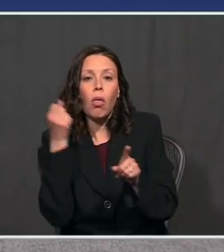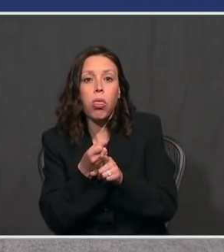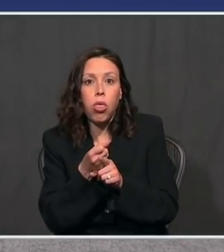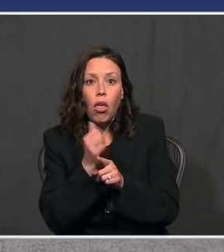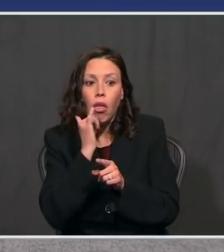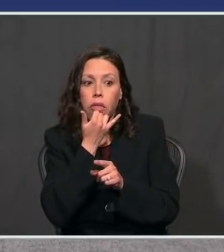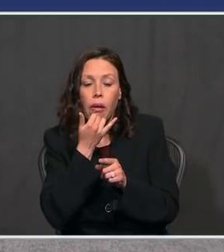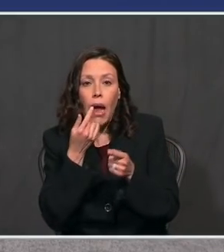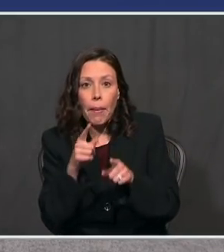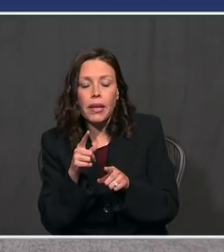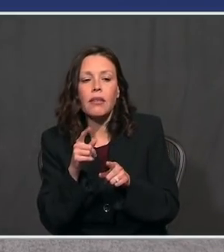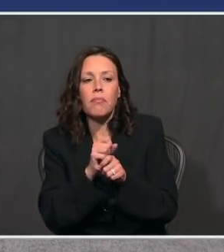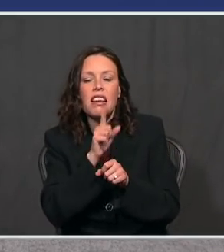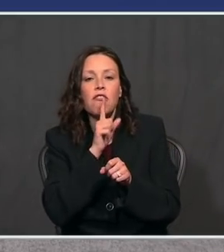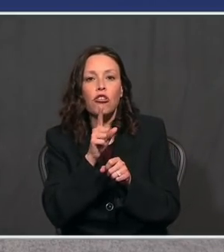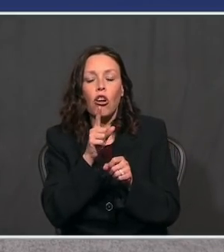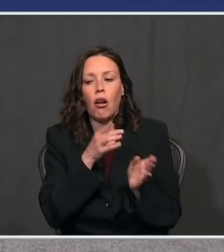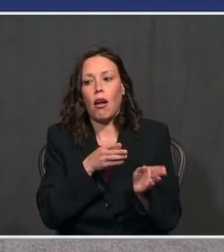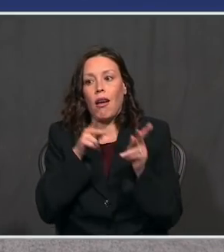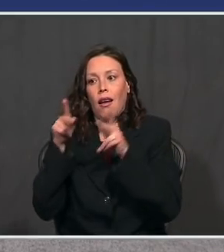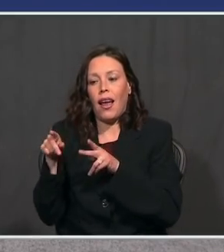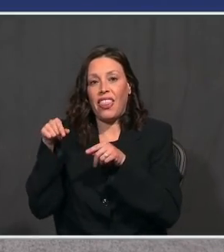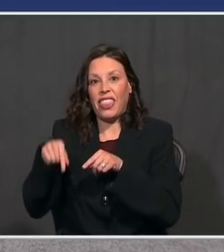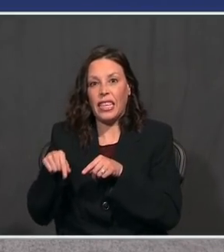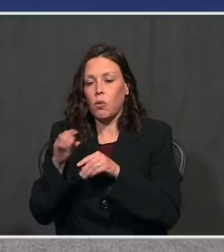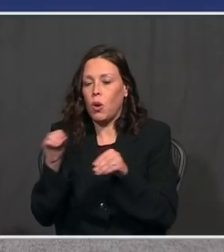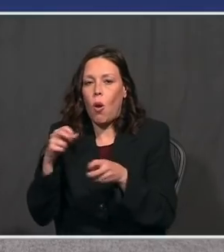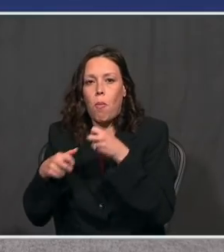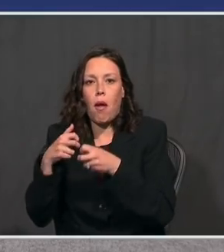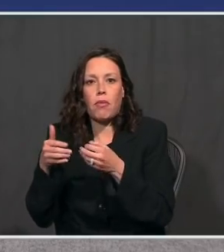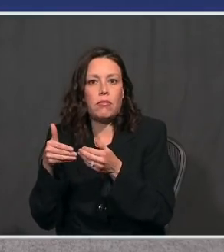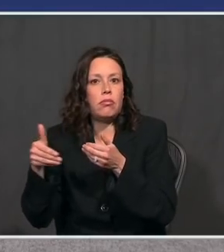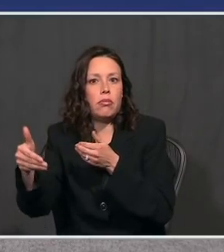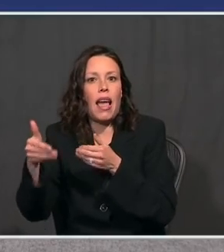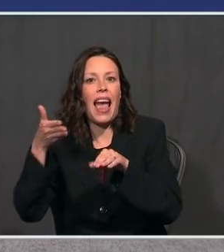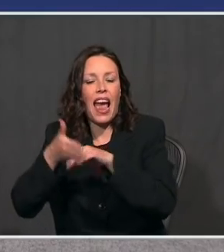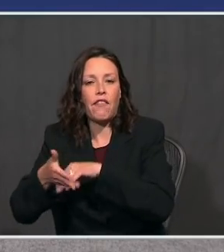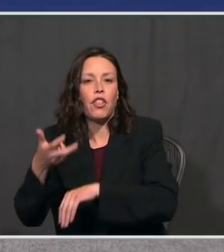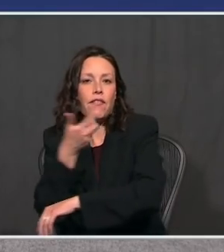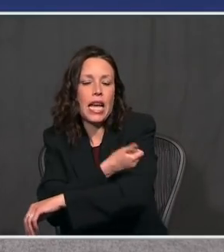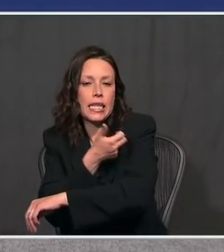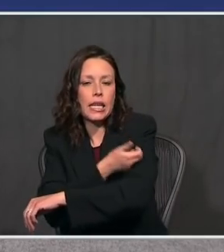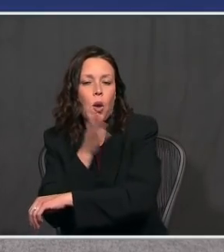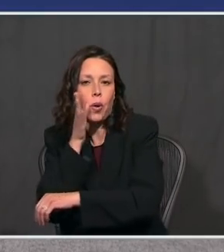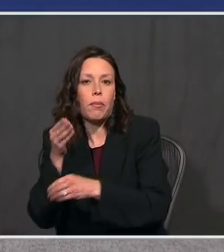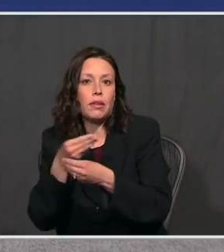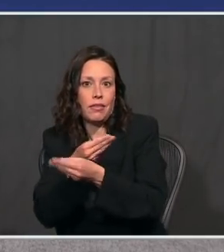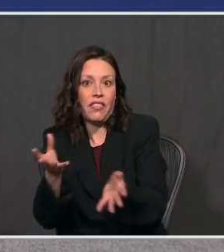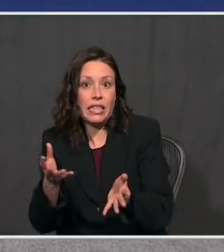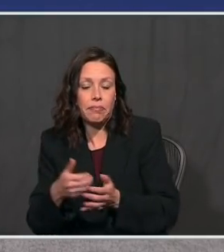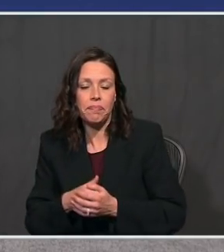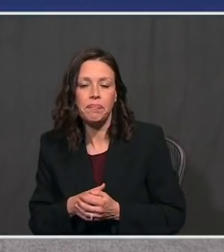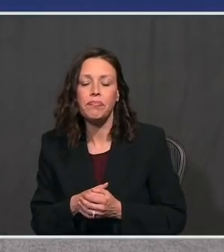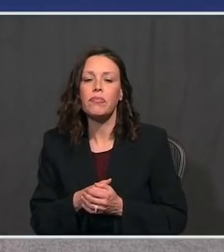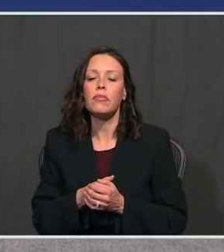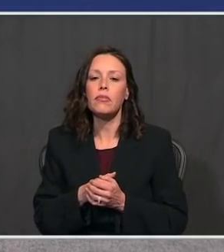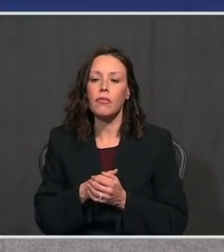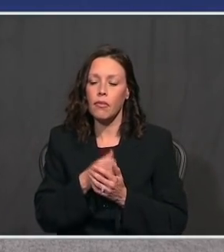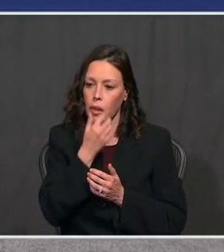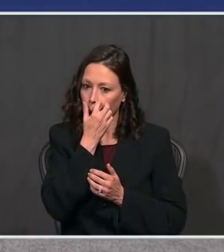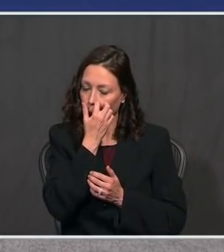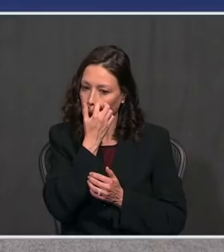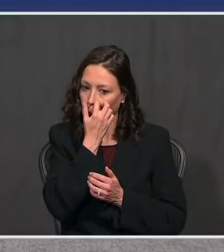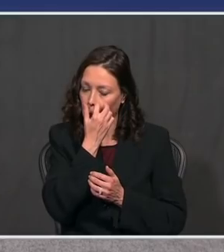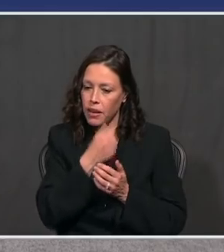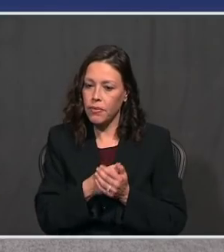sure that there aren't problems coming up after these vaccines are given to people. And we wouldn't let them out